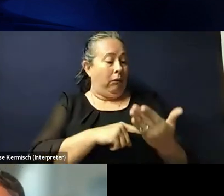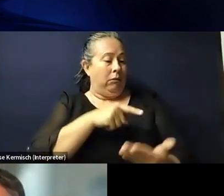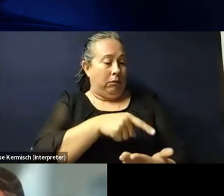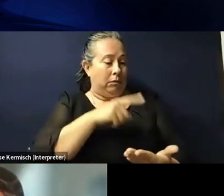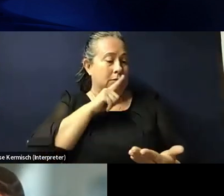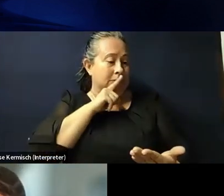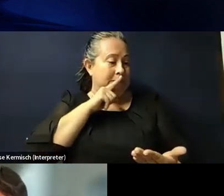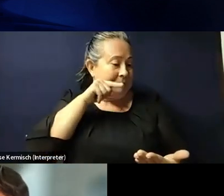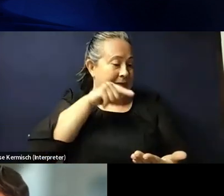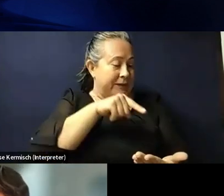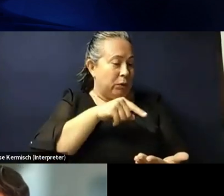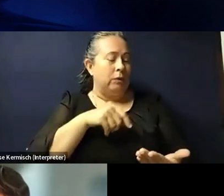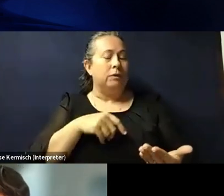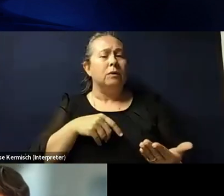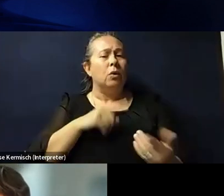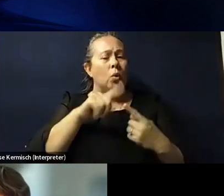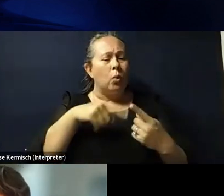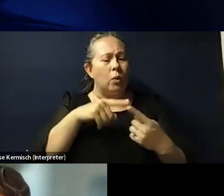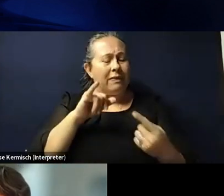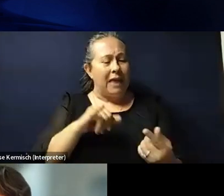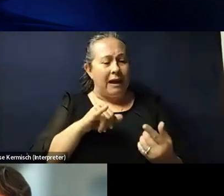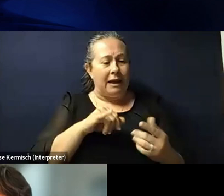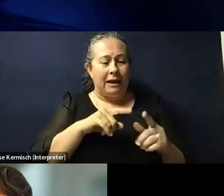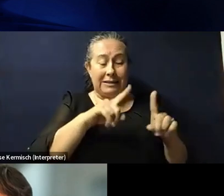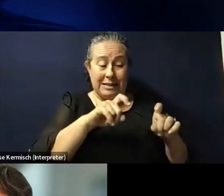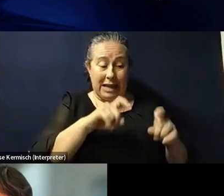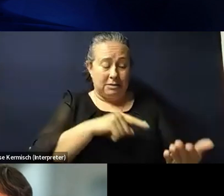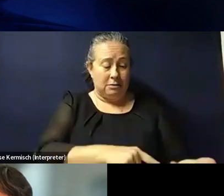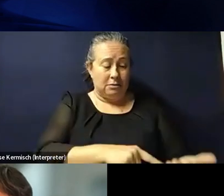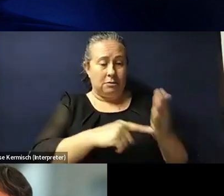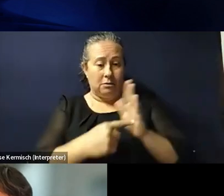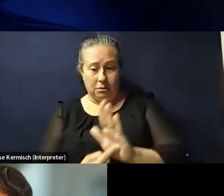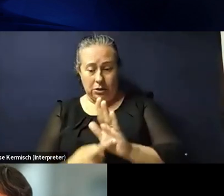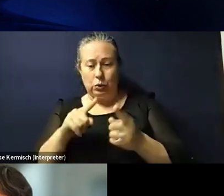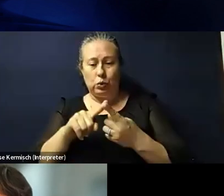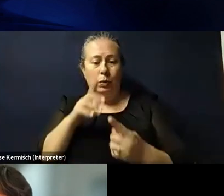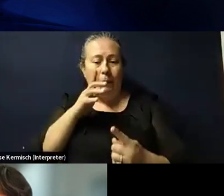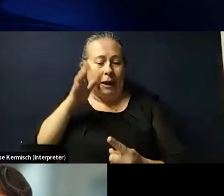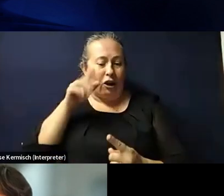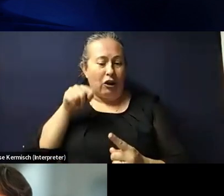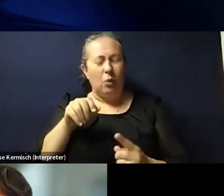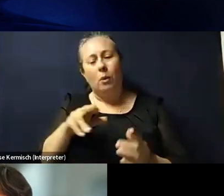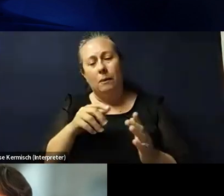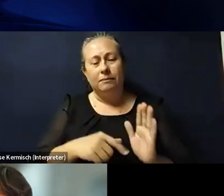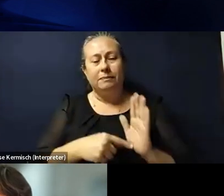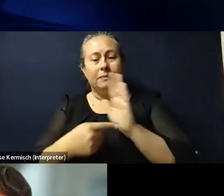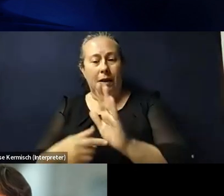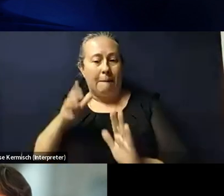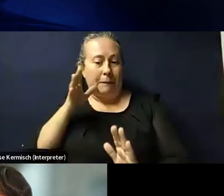When that reading is presented to the parent, or the mother. It is